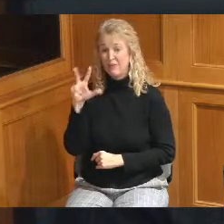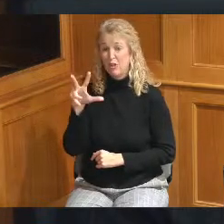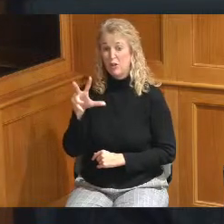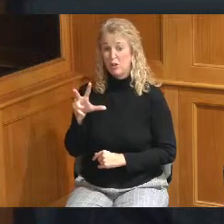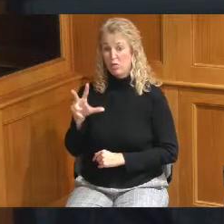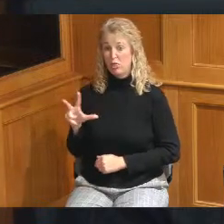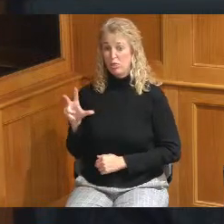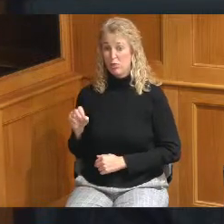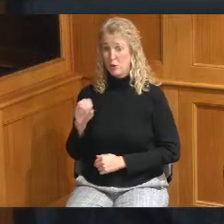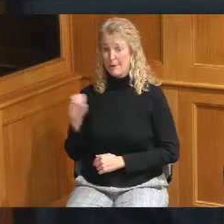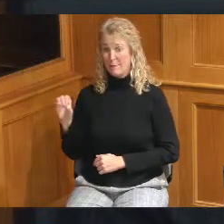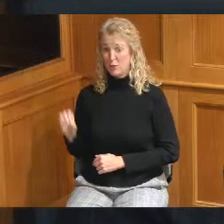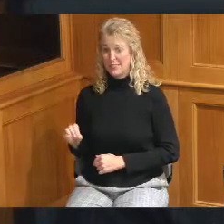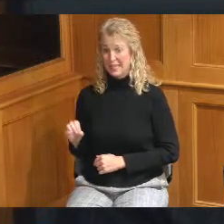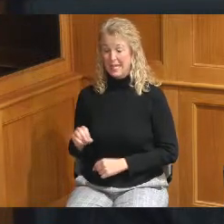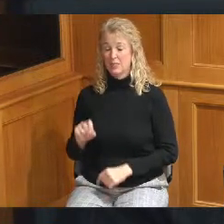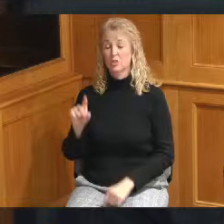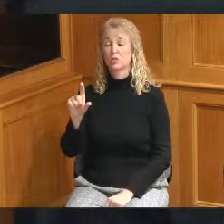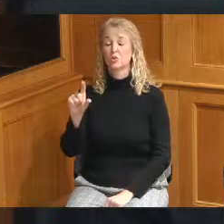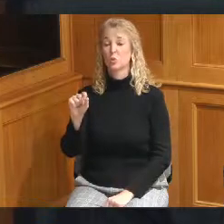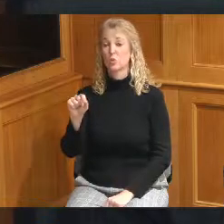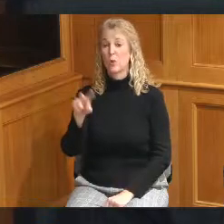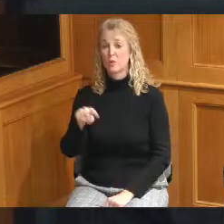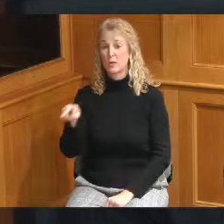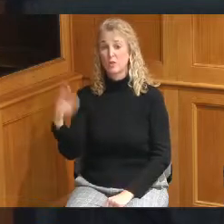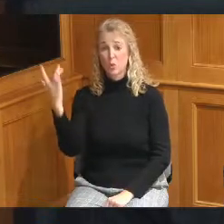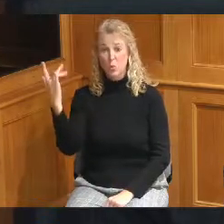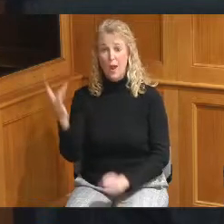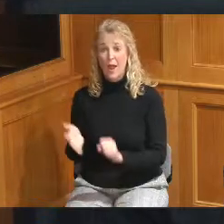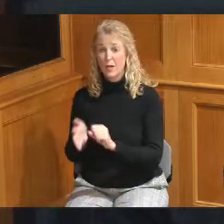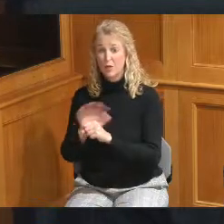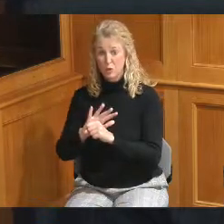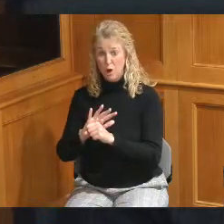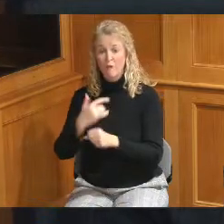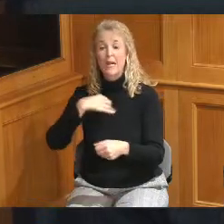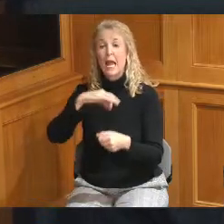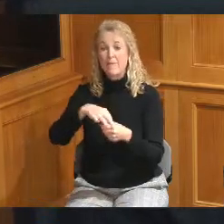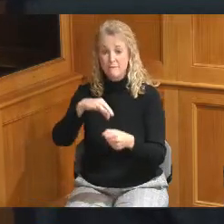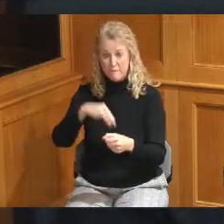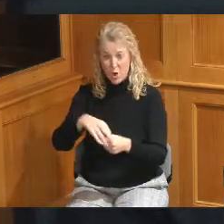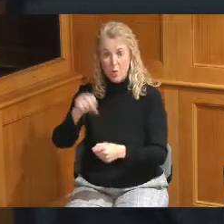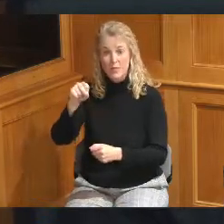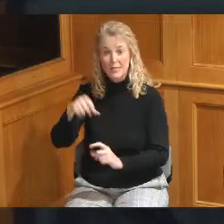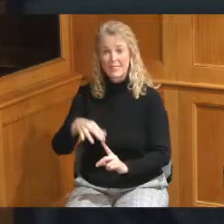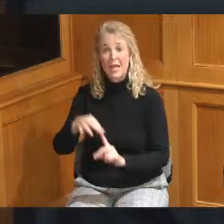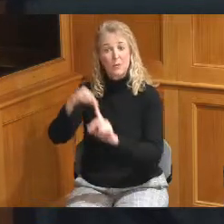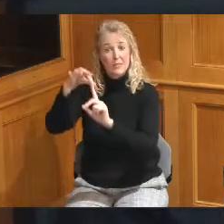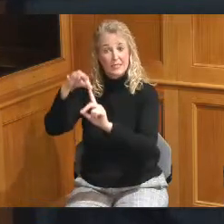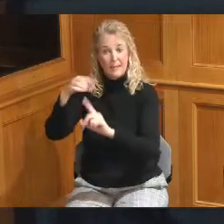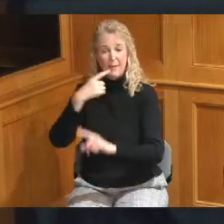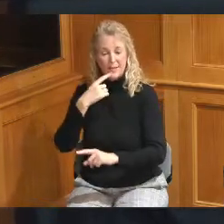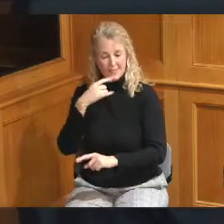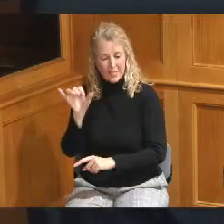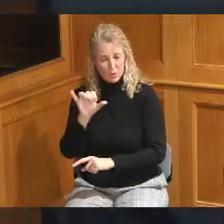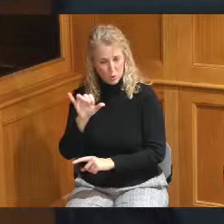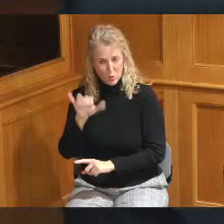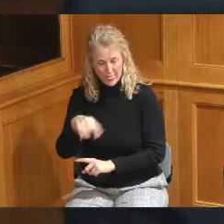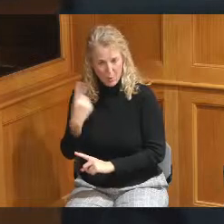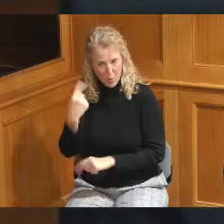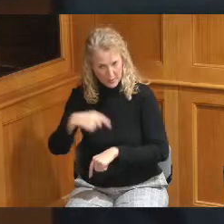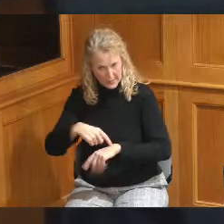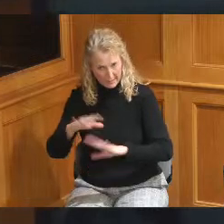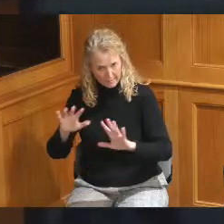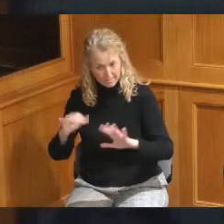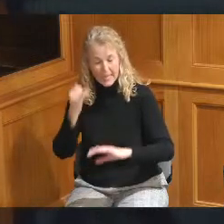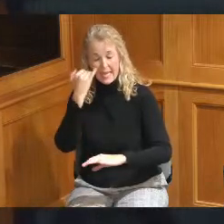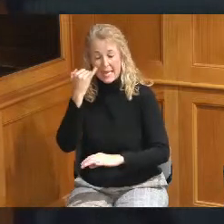30%, we did it in 22 because that was COVID, and I voted for that, and that was an exception, and I said it at the time.